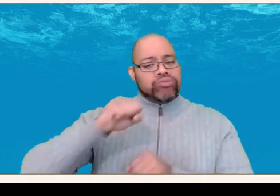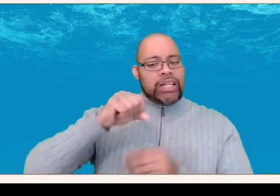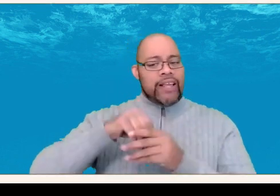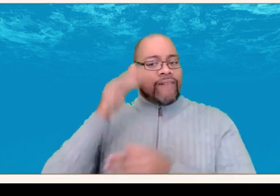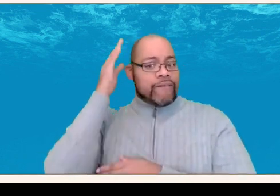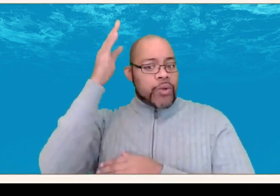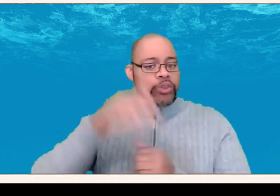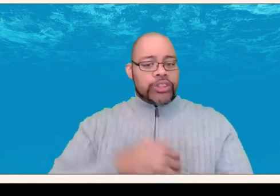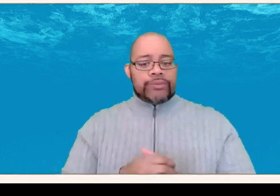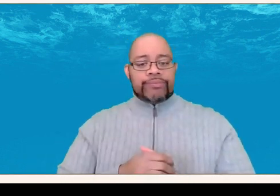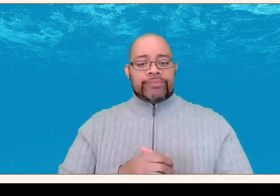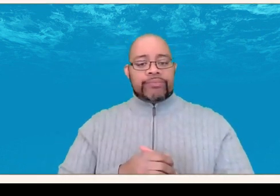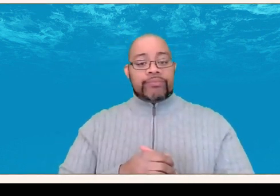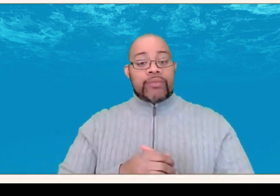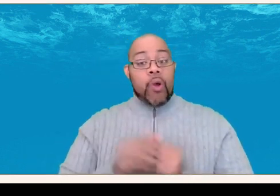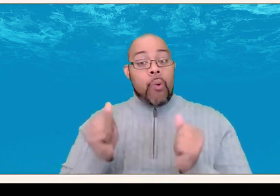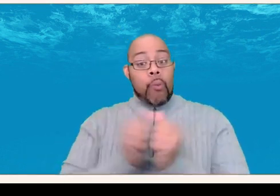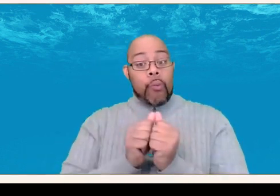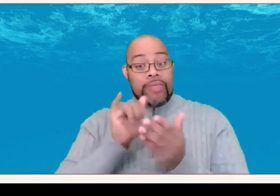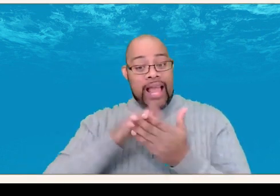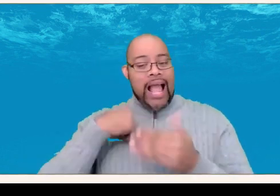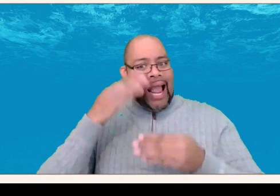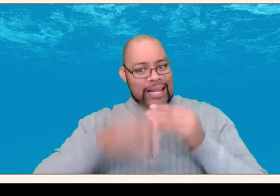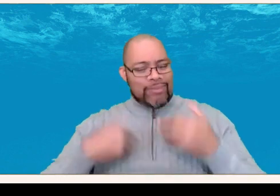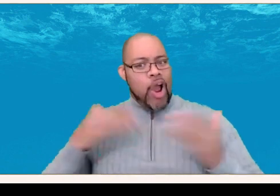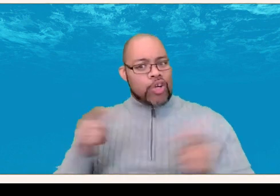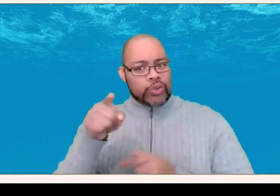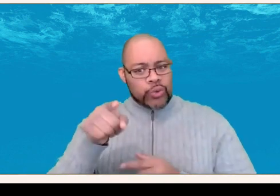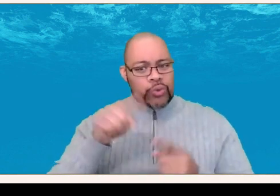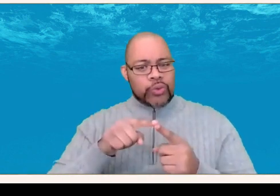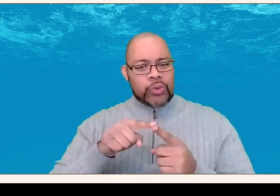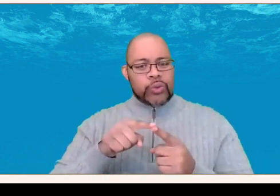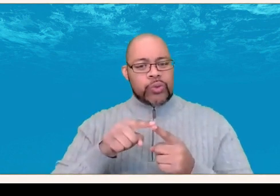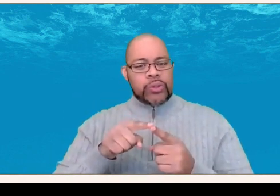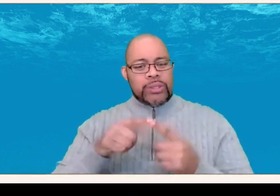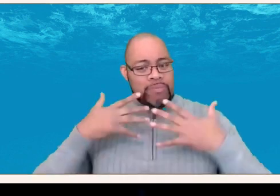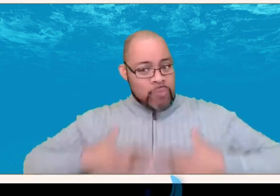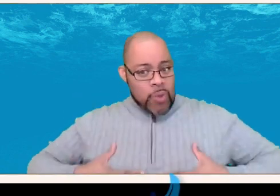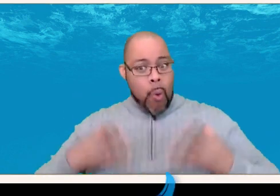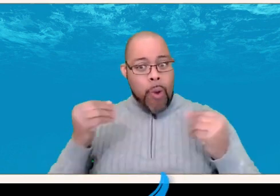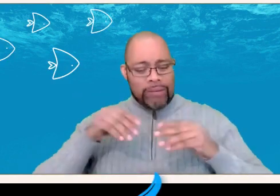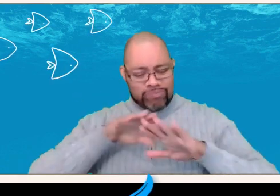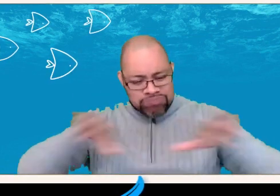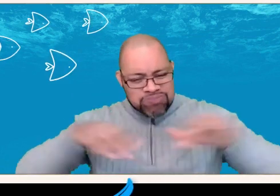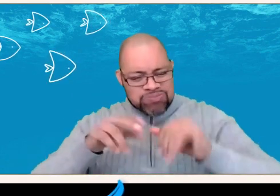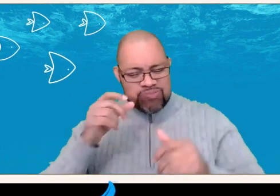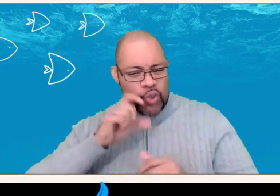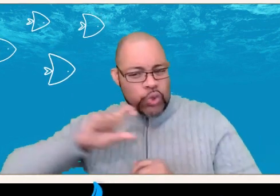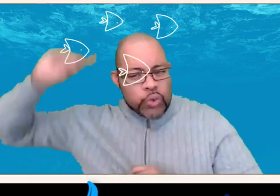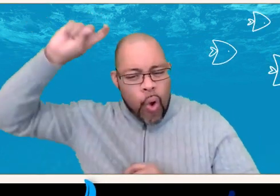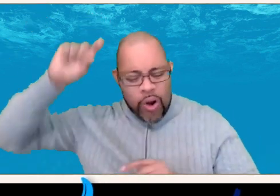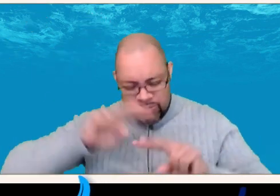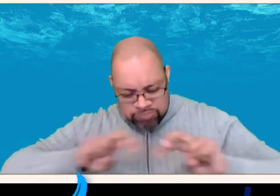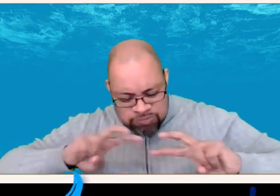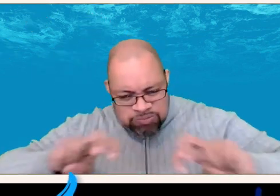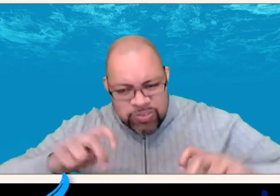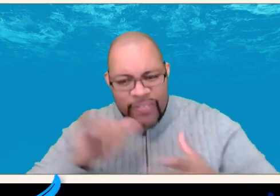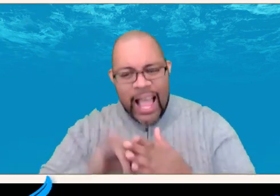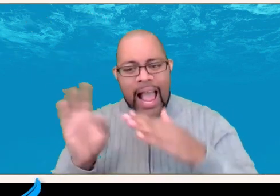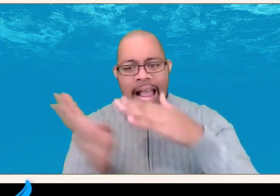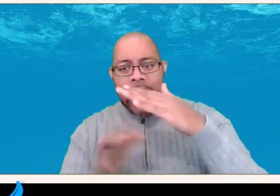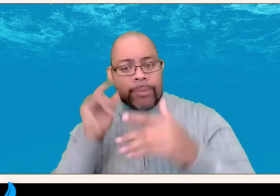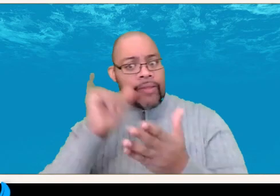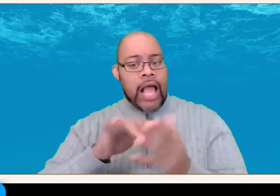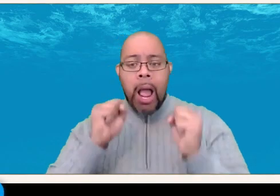in the future. And with this, I conclude, and I encourage you to put on a wetsuit and go and snorkel out there, because these kelp